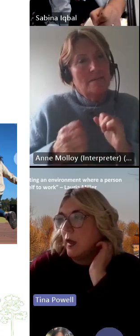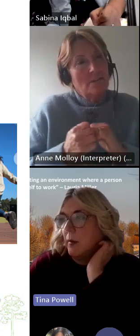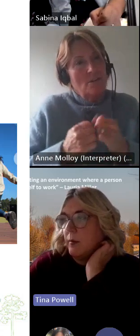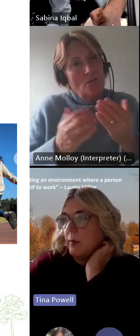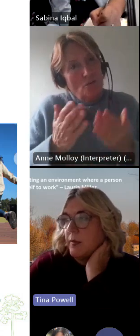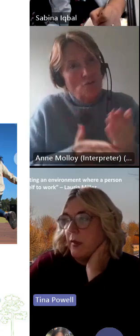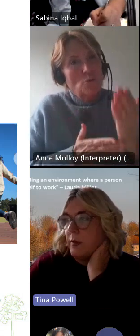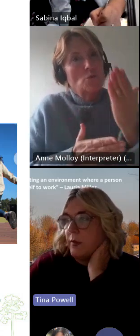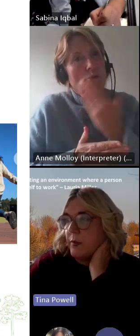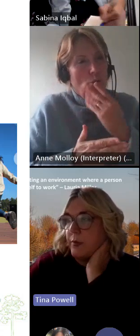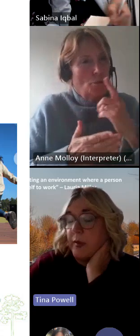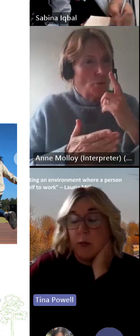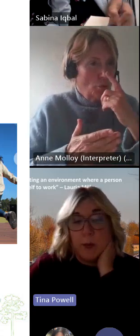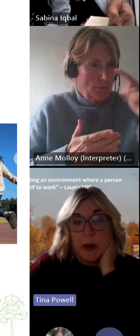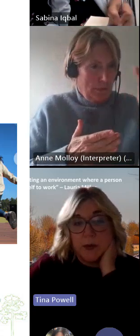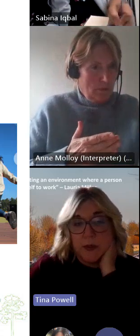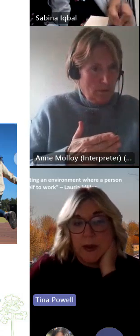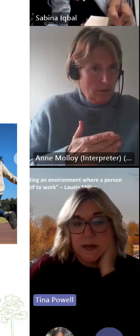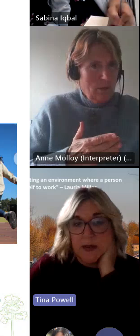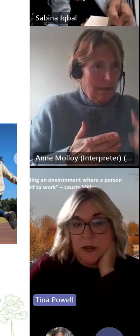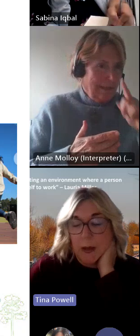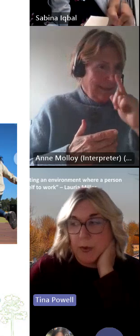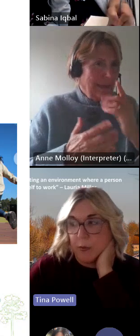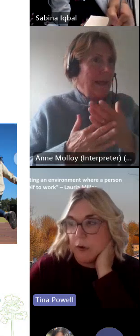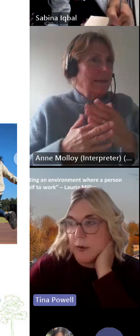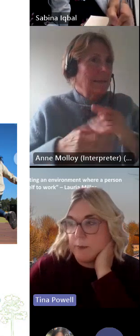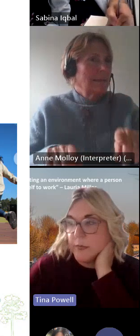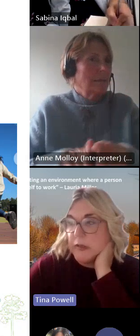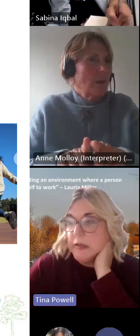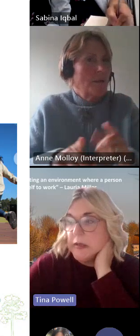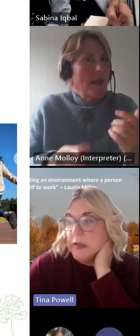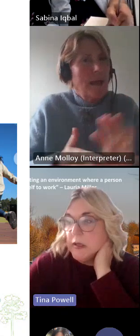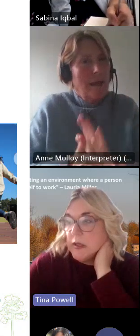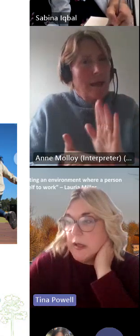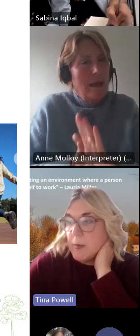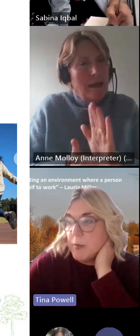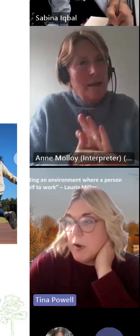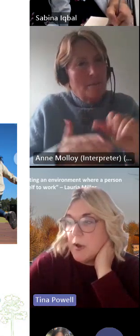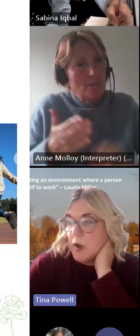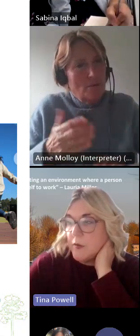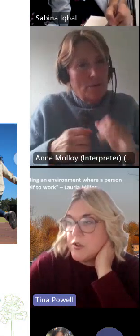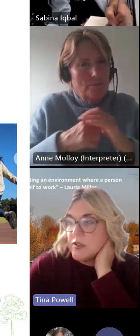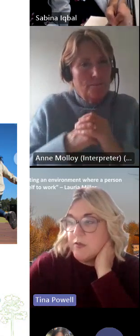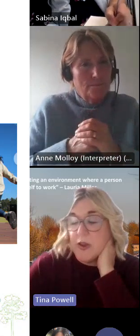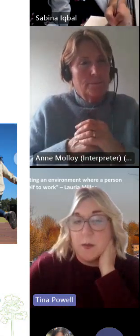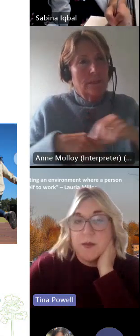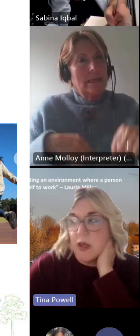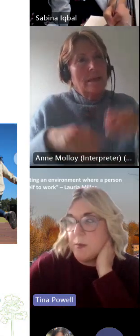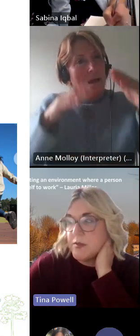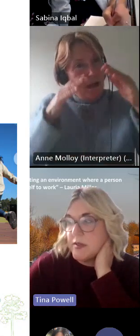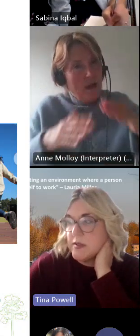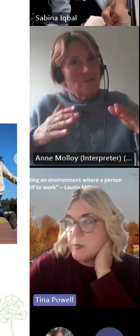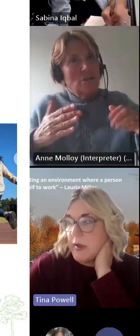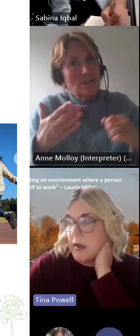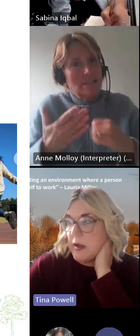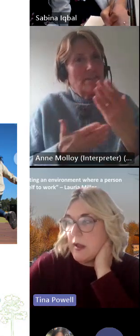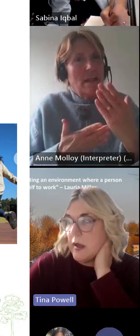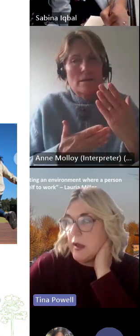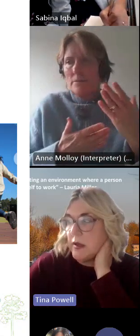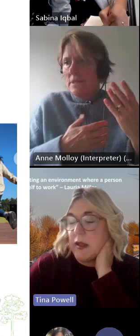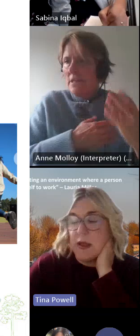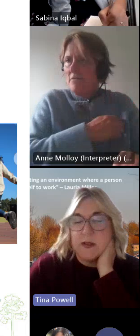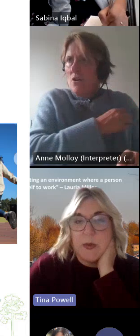then they will be able to access the Happy programme. The Happy Programme in Hertfordshire has developed since it's